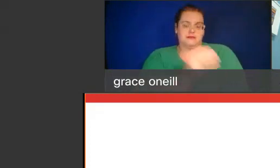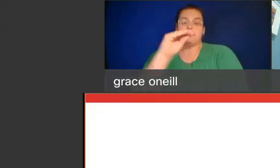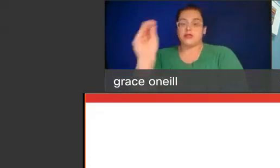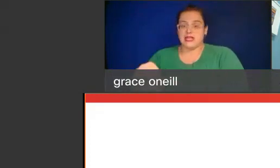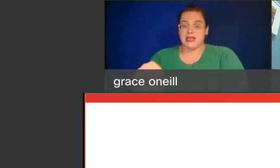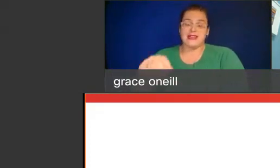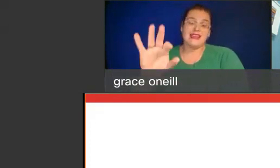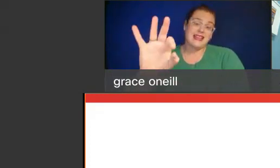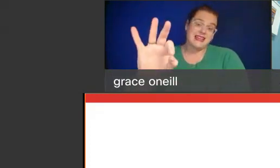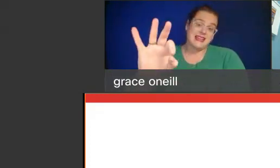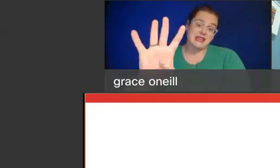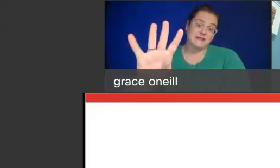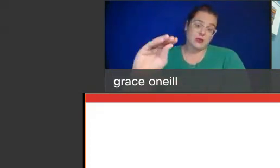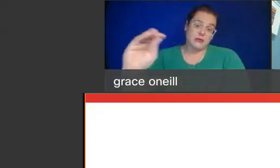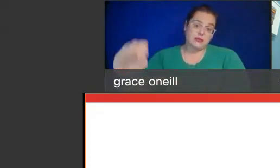94%.